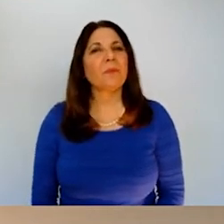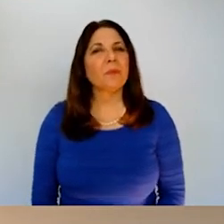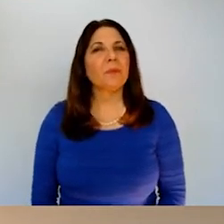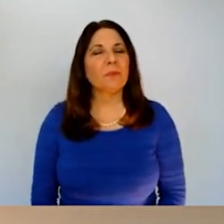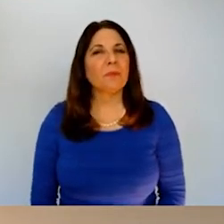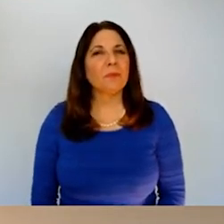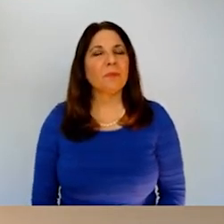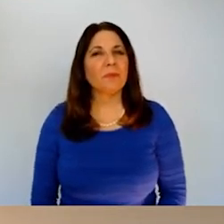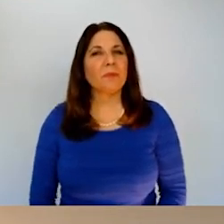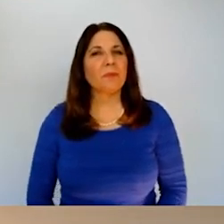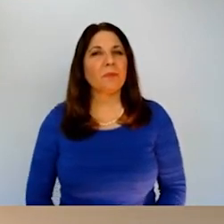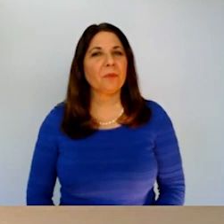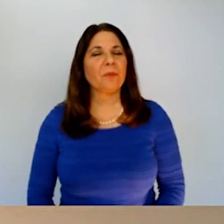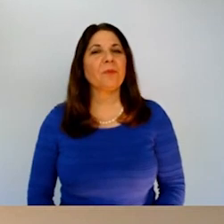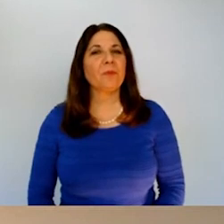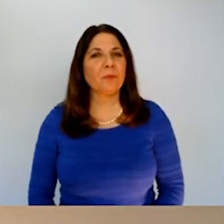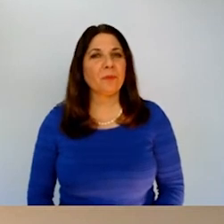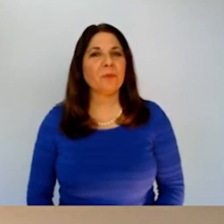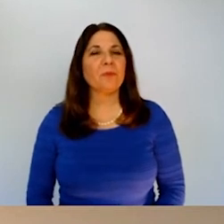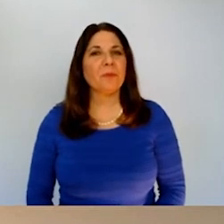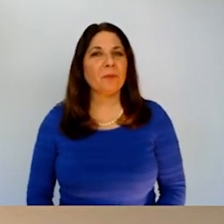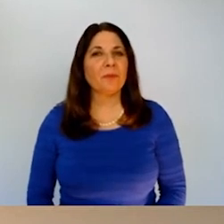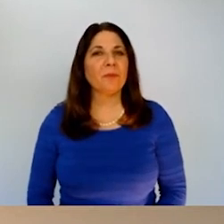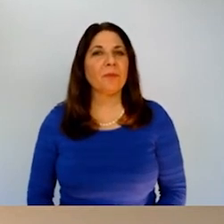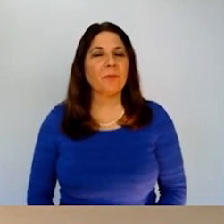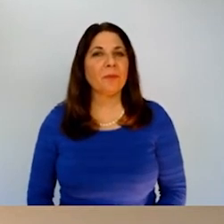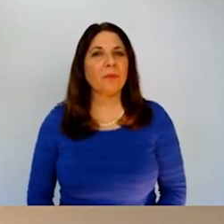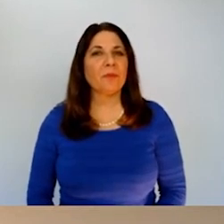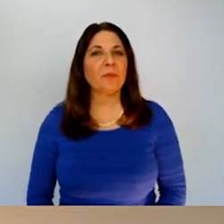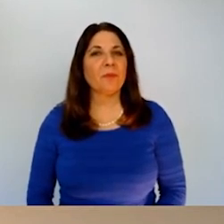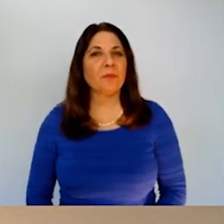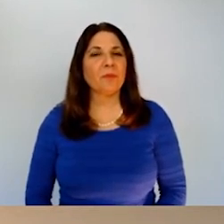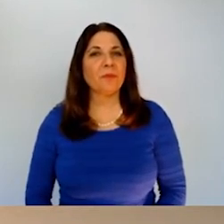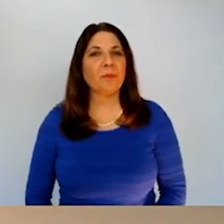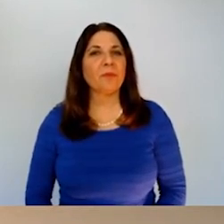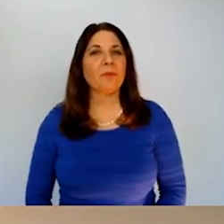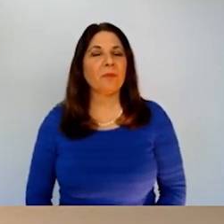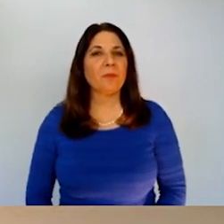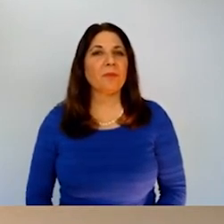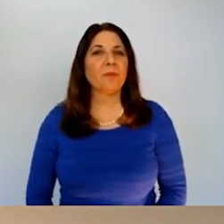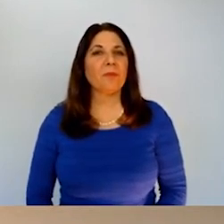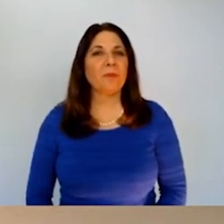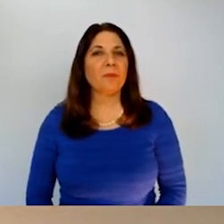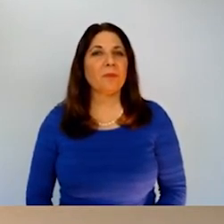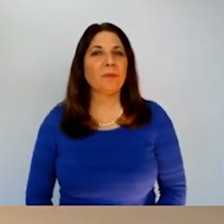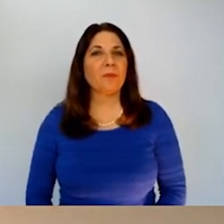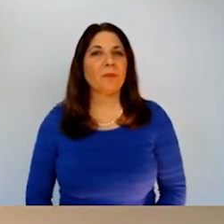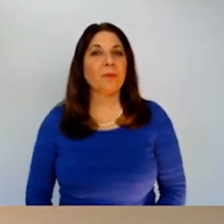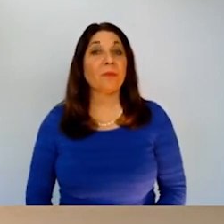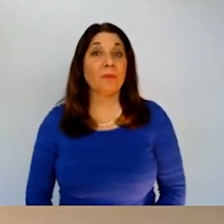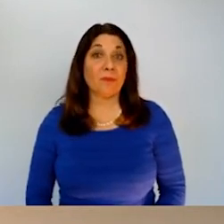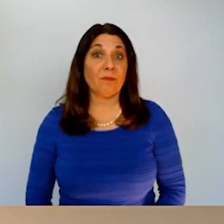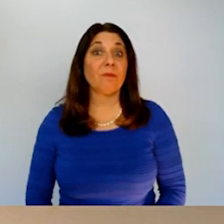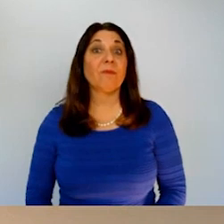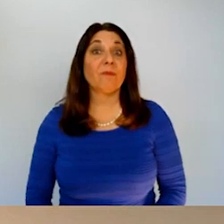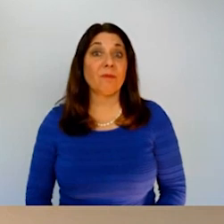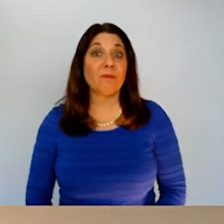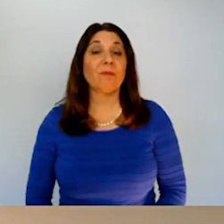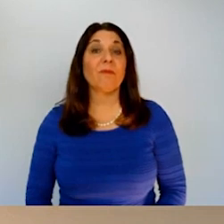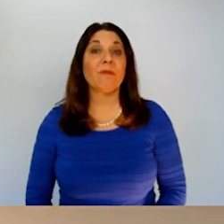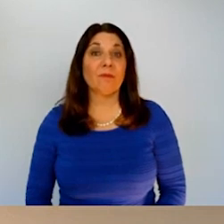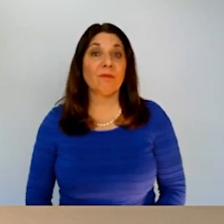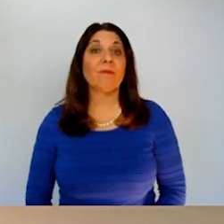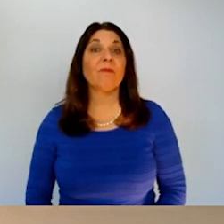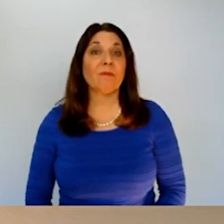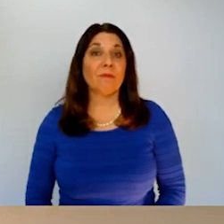because some people are being laid off. If your company is closed at the moment and you want to reevaluate your life, I mean, really, it could be new